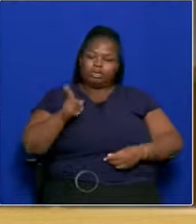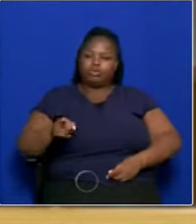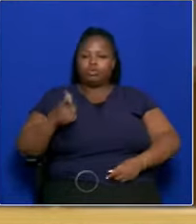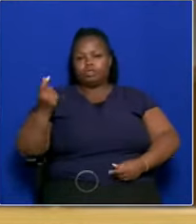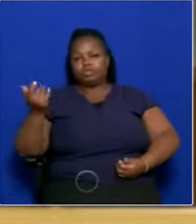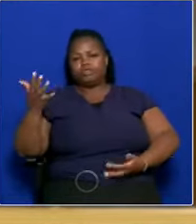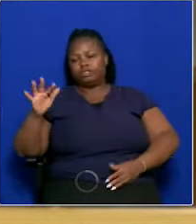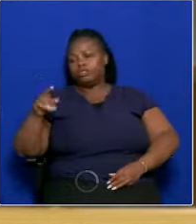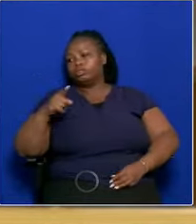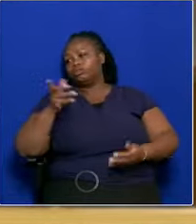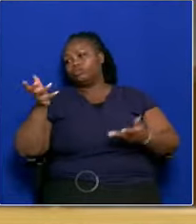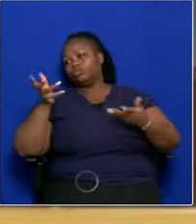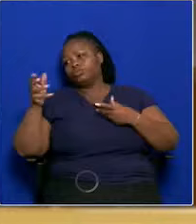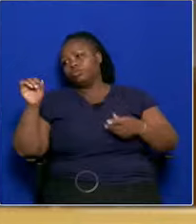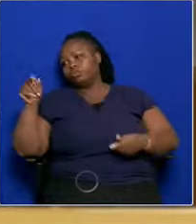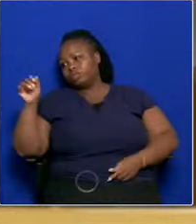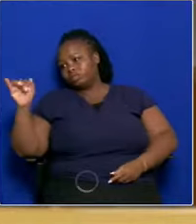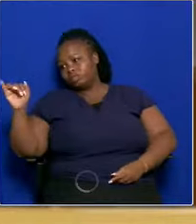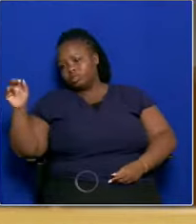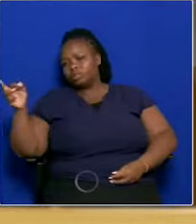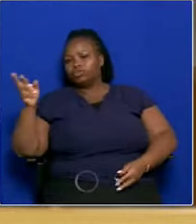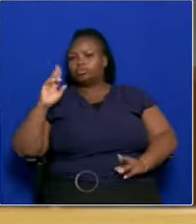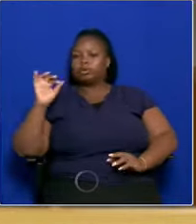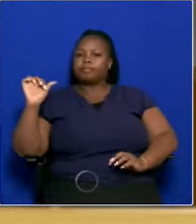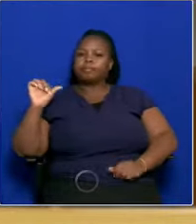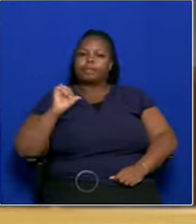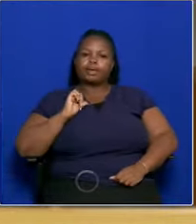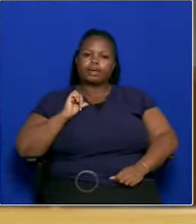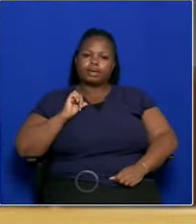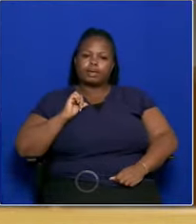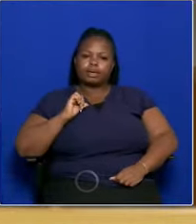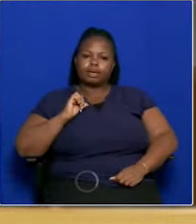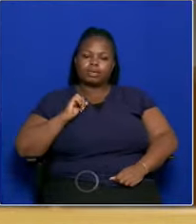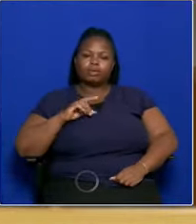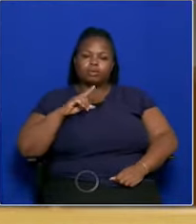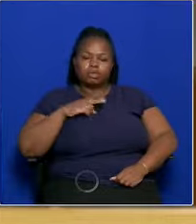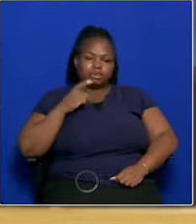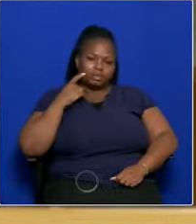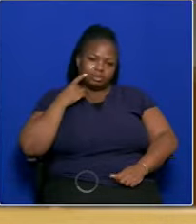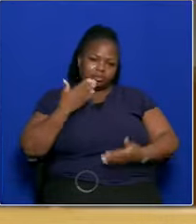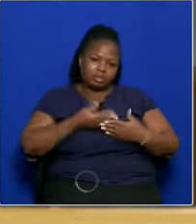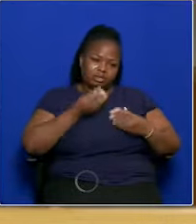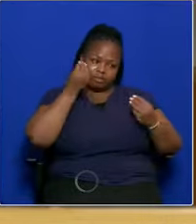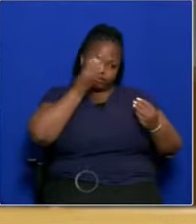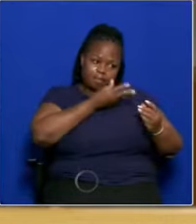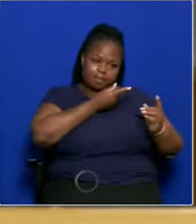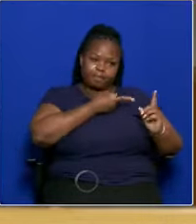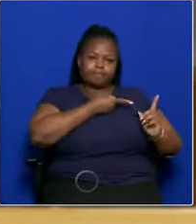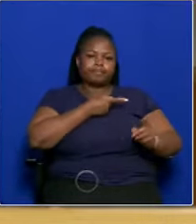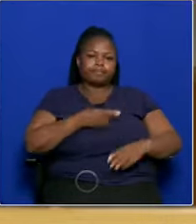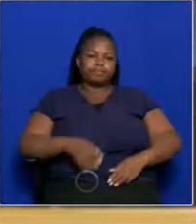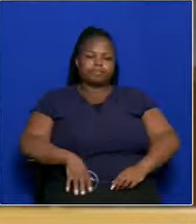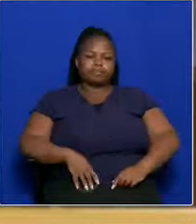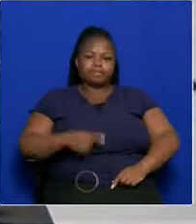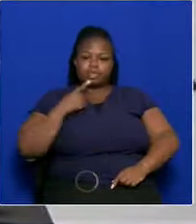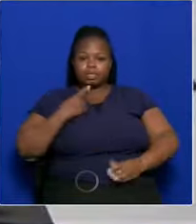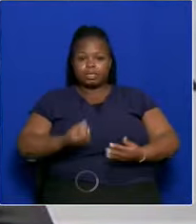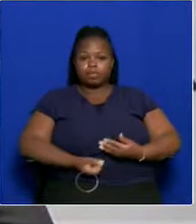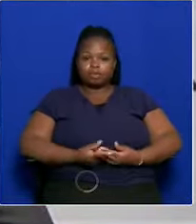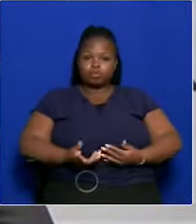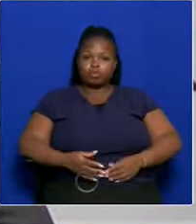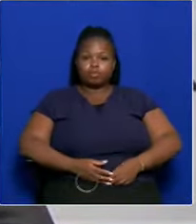and he's giving you a report back for you to be able to inform Mr. Matlala. That's what I'm suggesting happened here. That